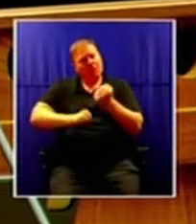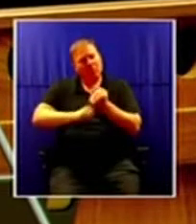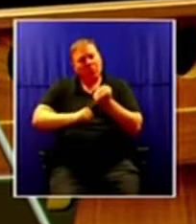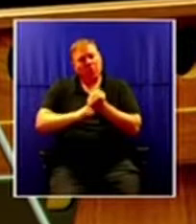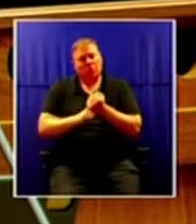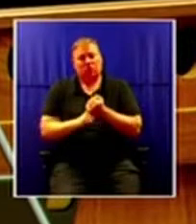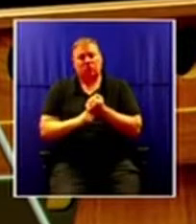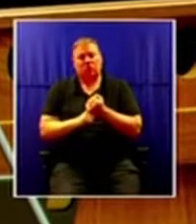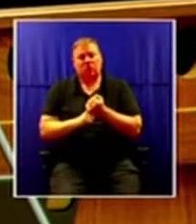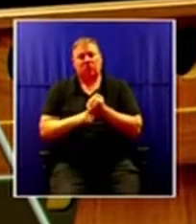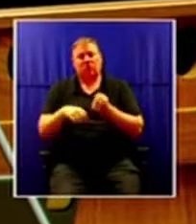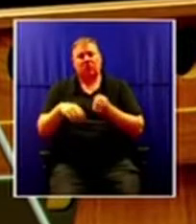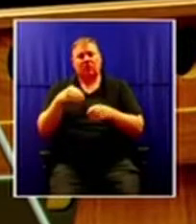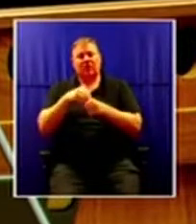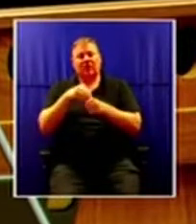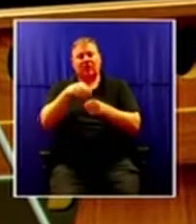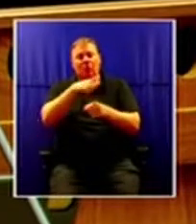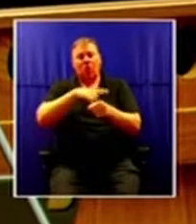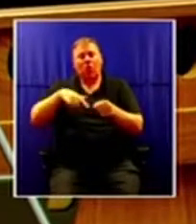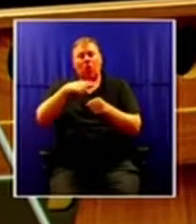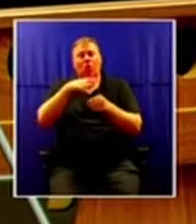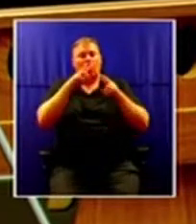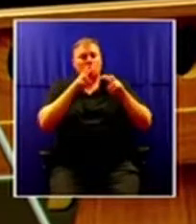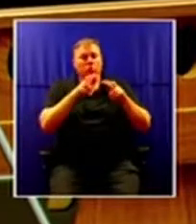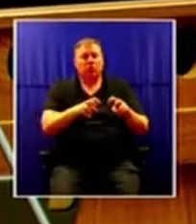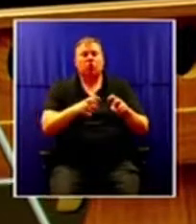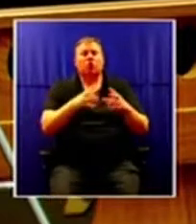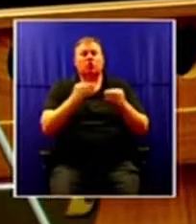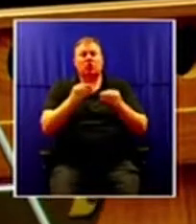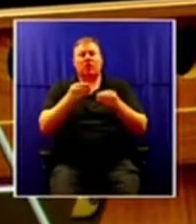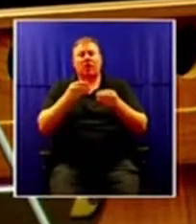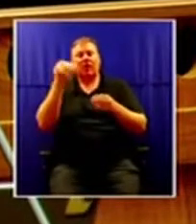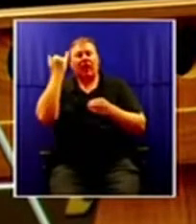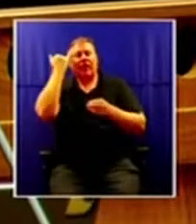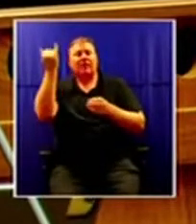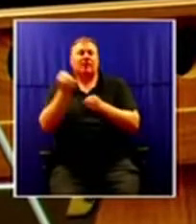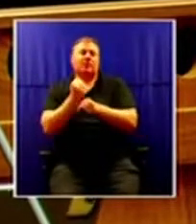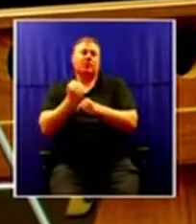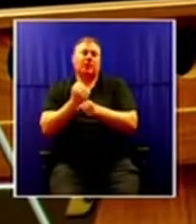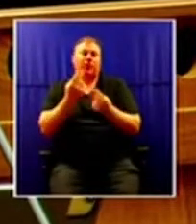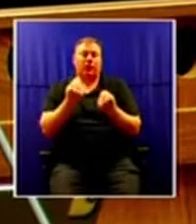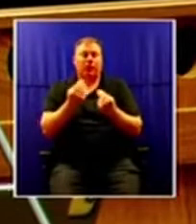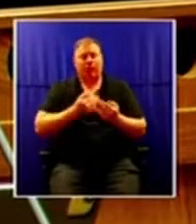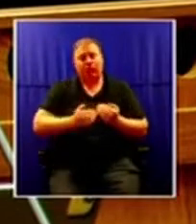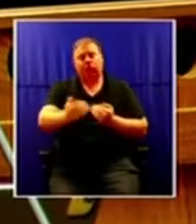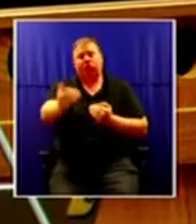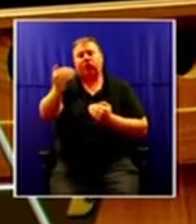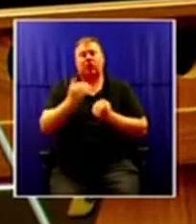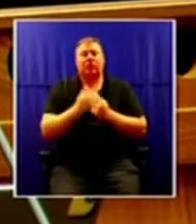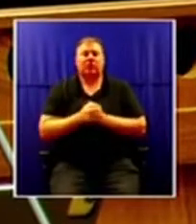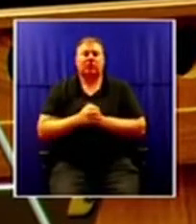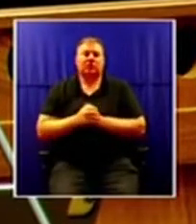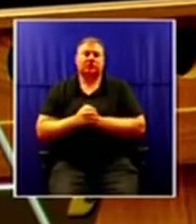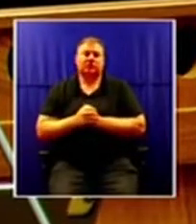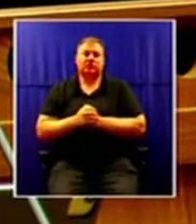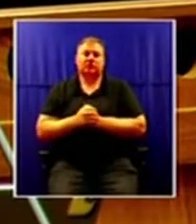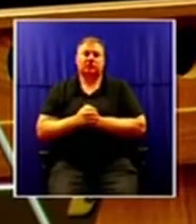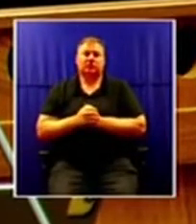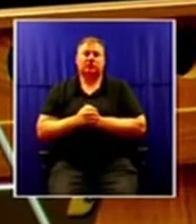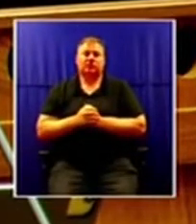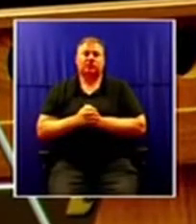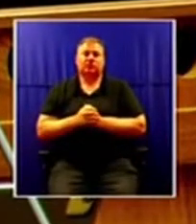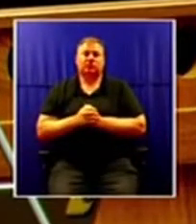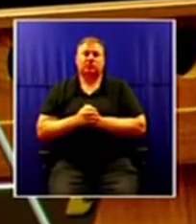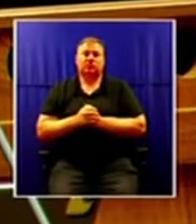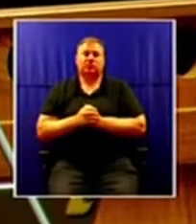local innovation and research as we move further with the production. And government will